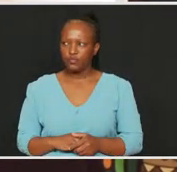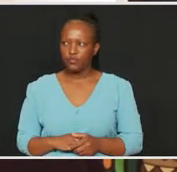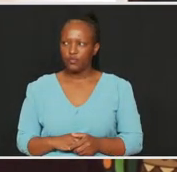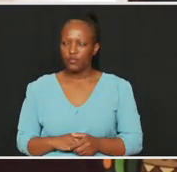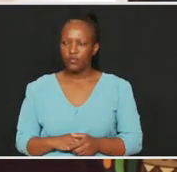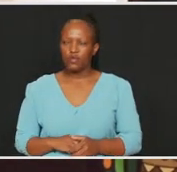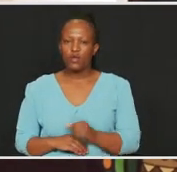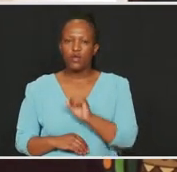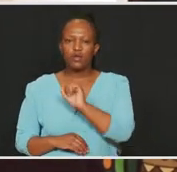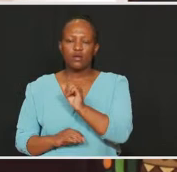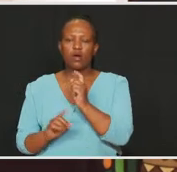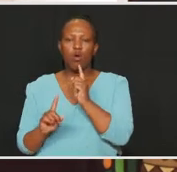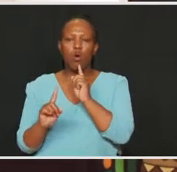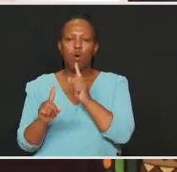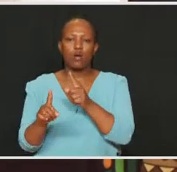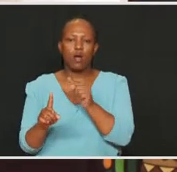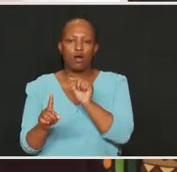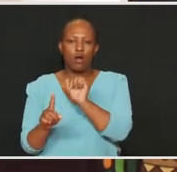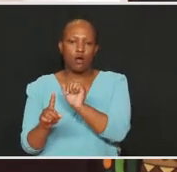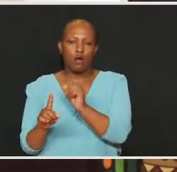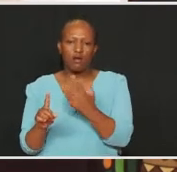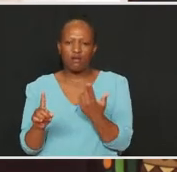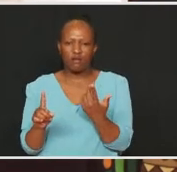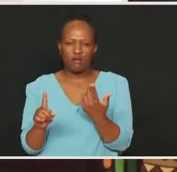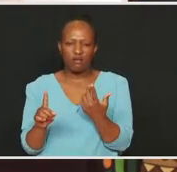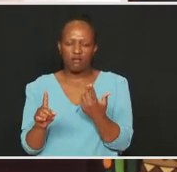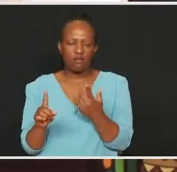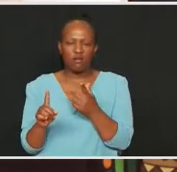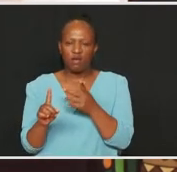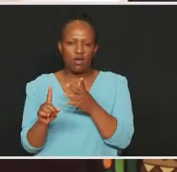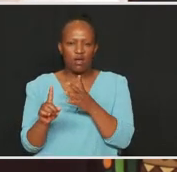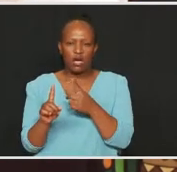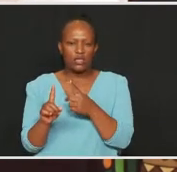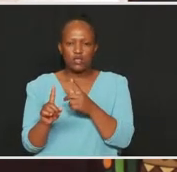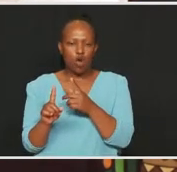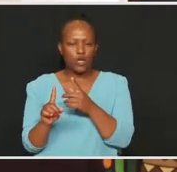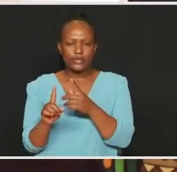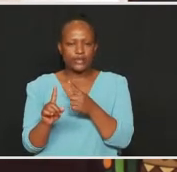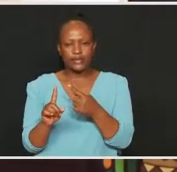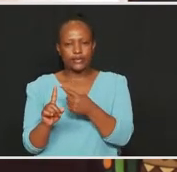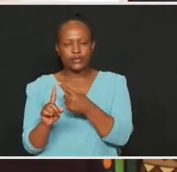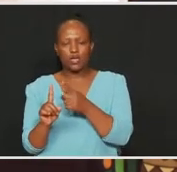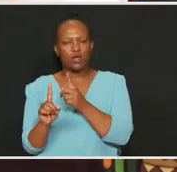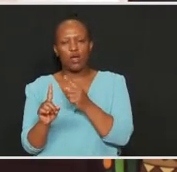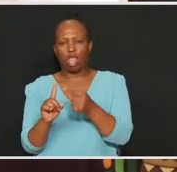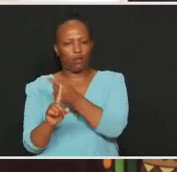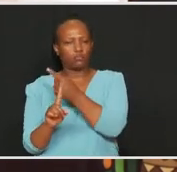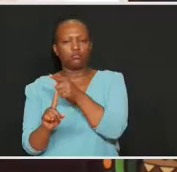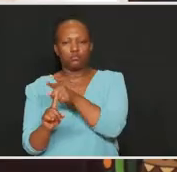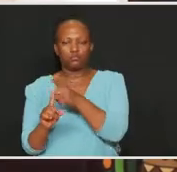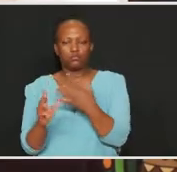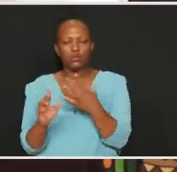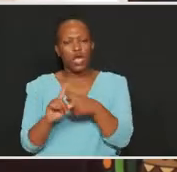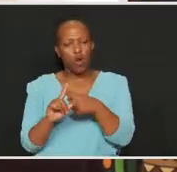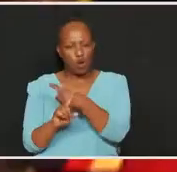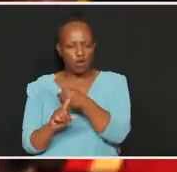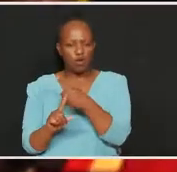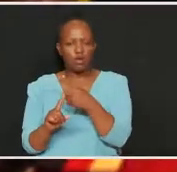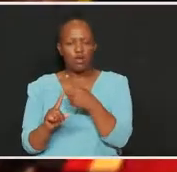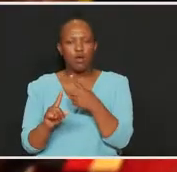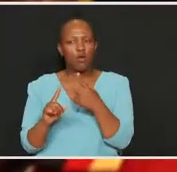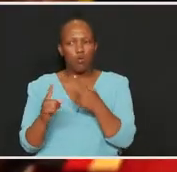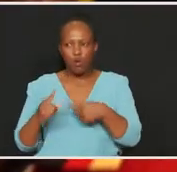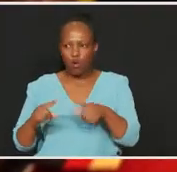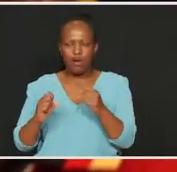your order is indeed not in order because it was part of the rules whoever